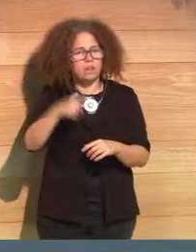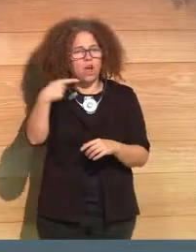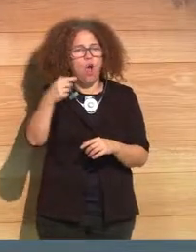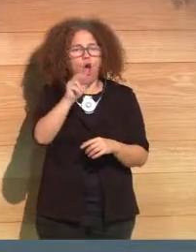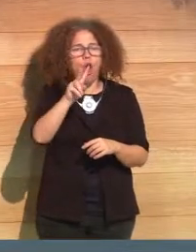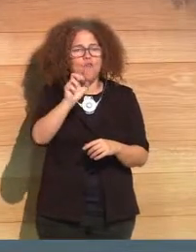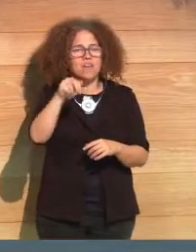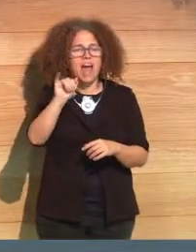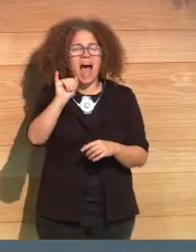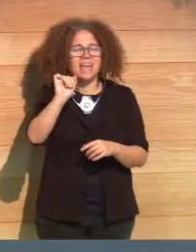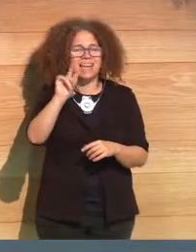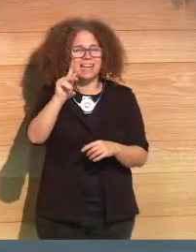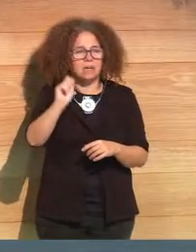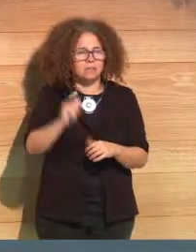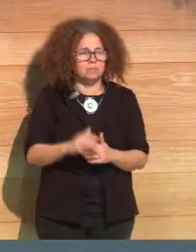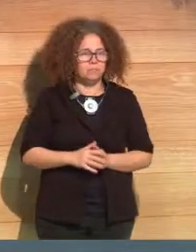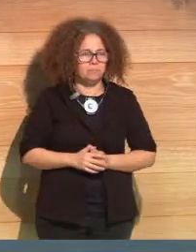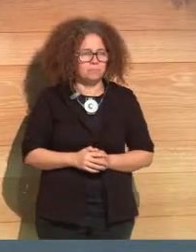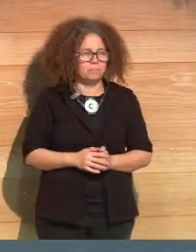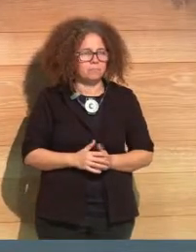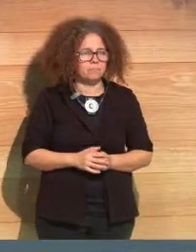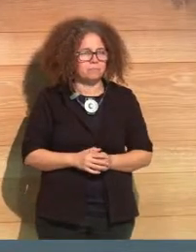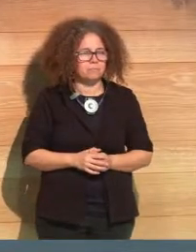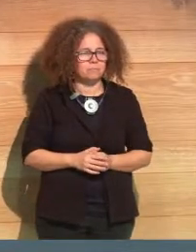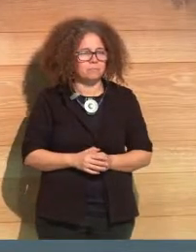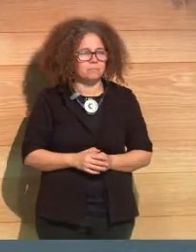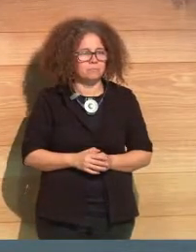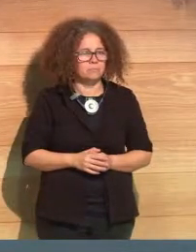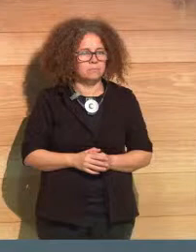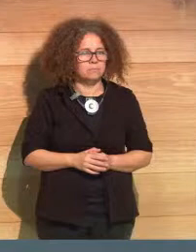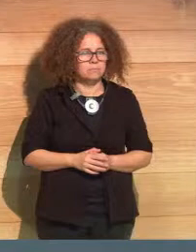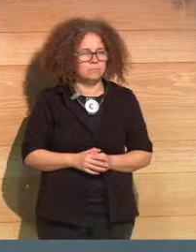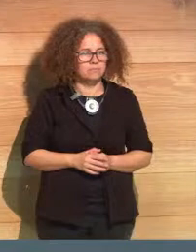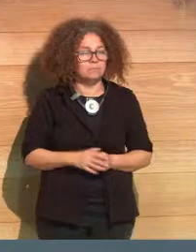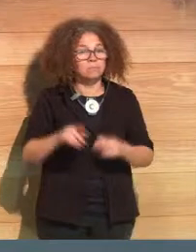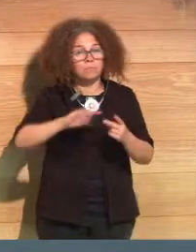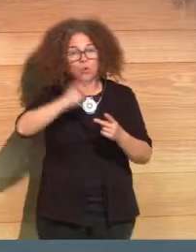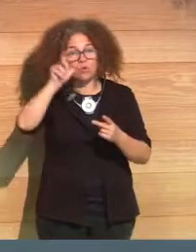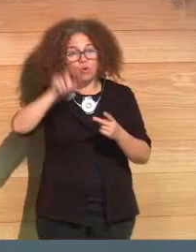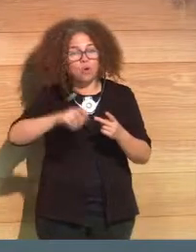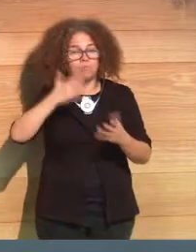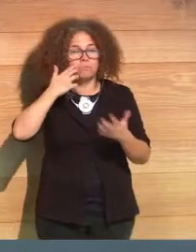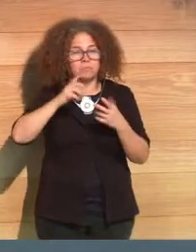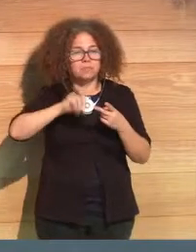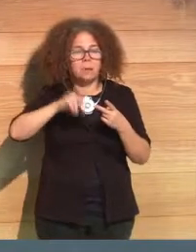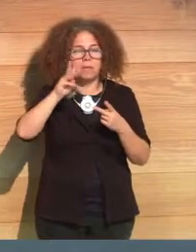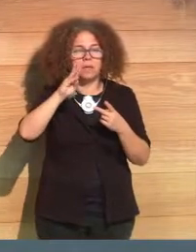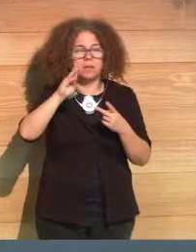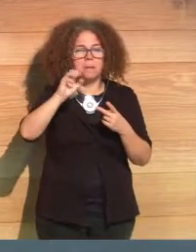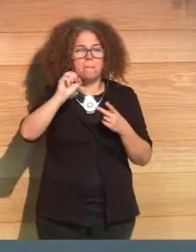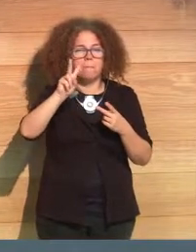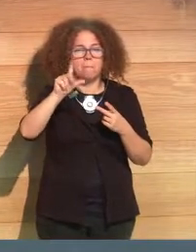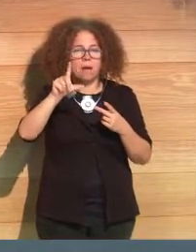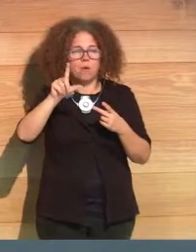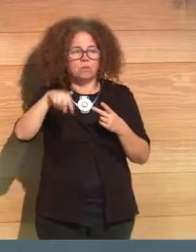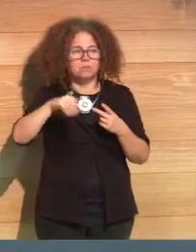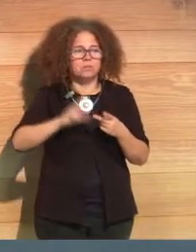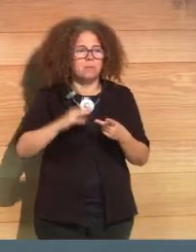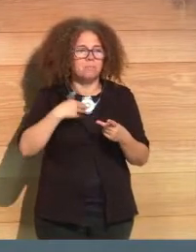Monolake, and Paul Gebanezam, who's a producer based in Bristol in the UK, where I used to